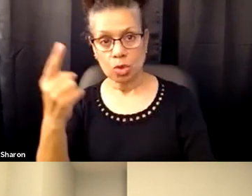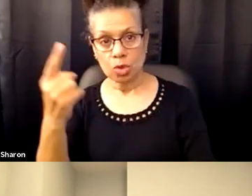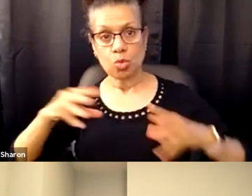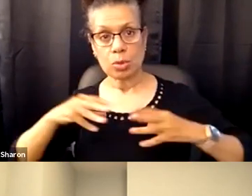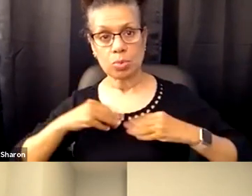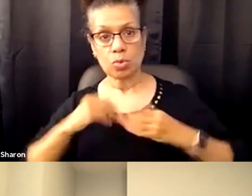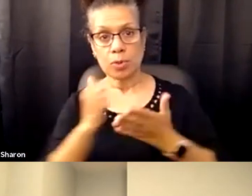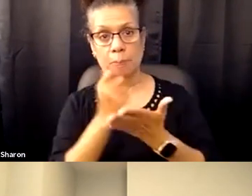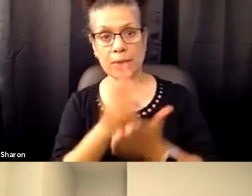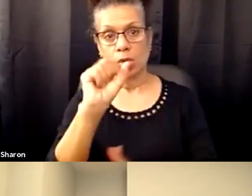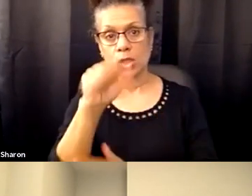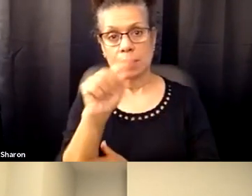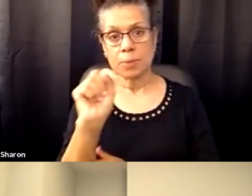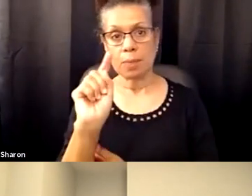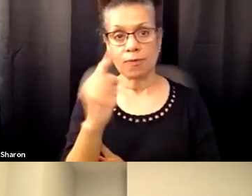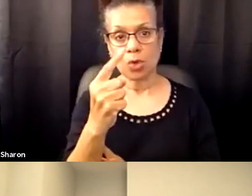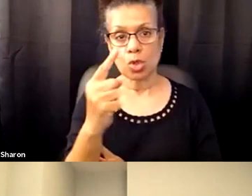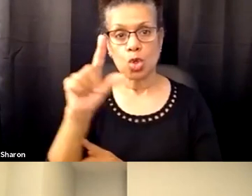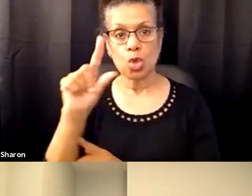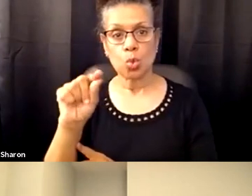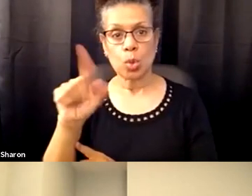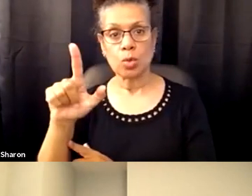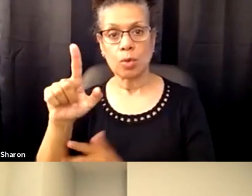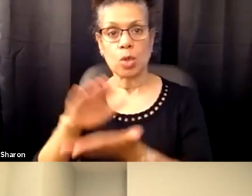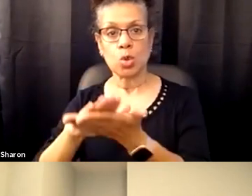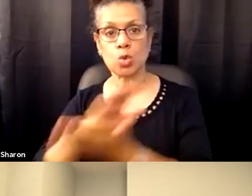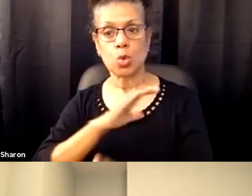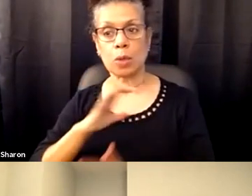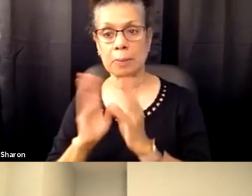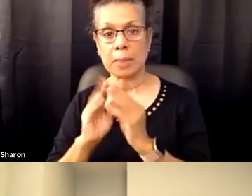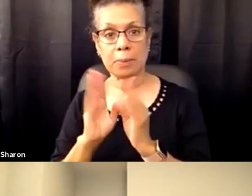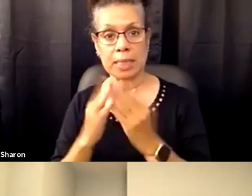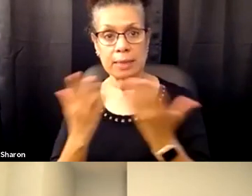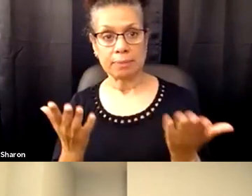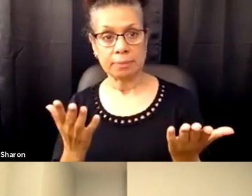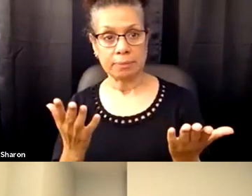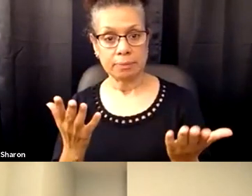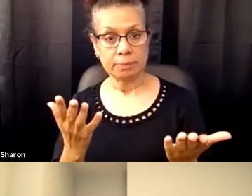september 1st 2021 school committee meeting as presented